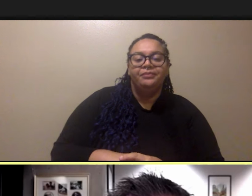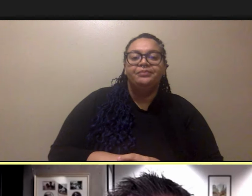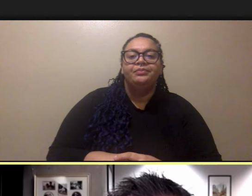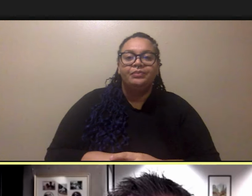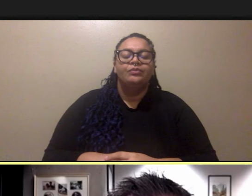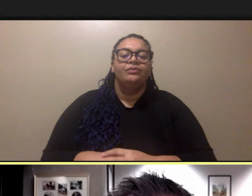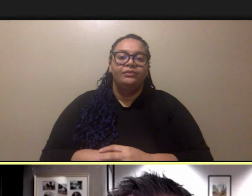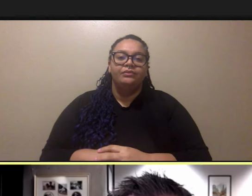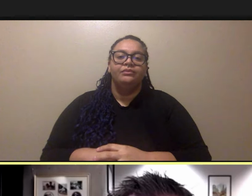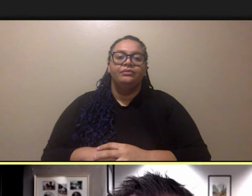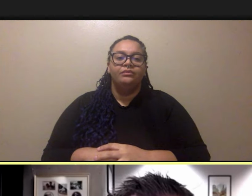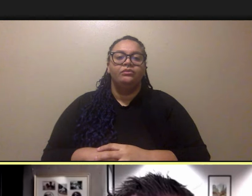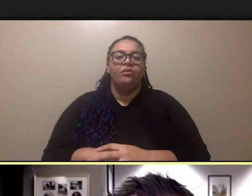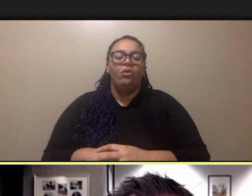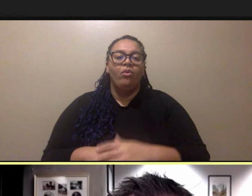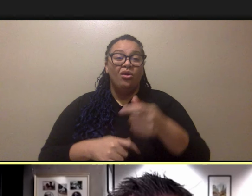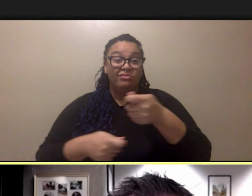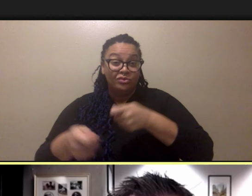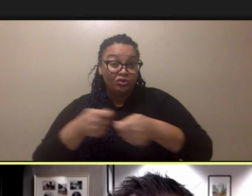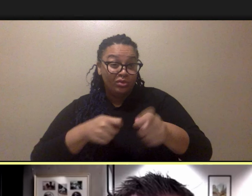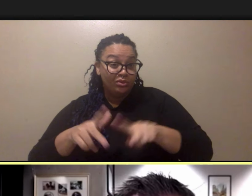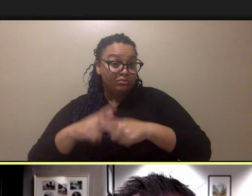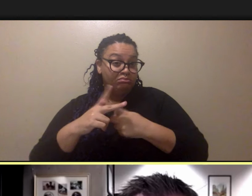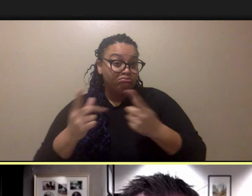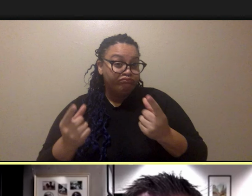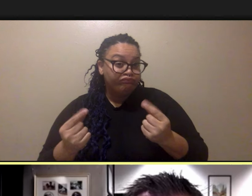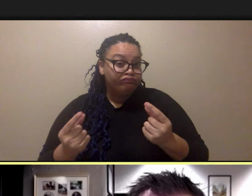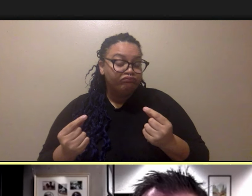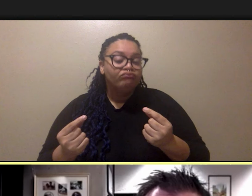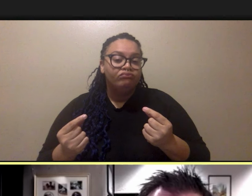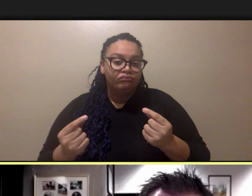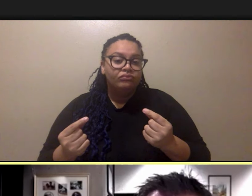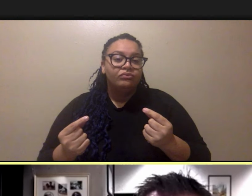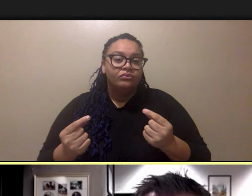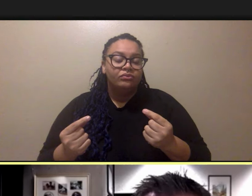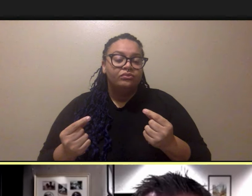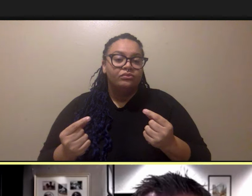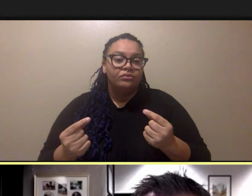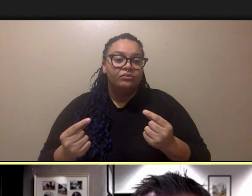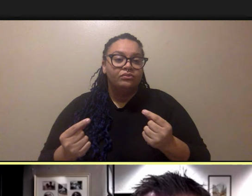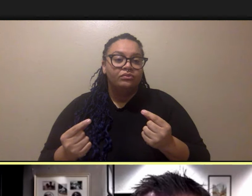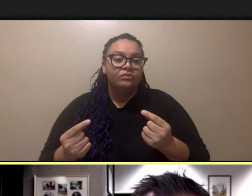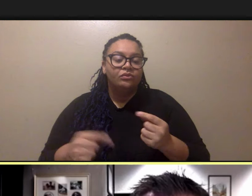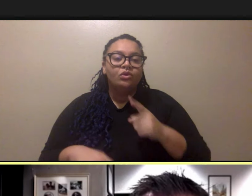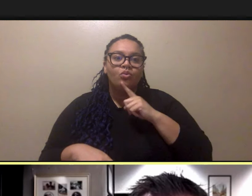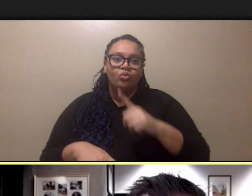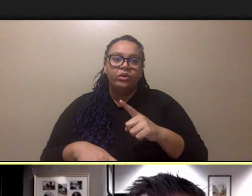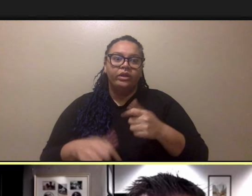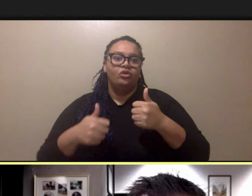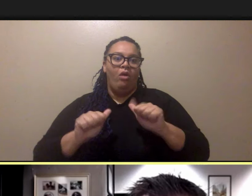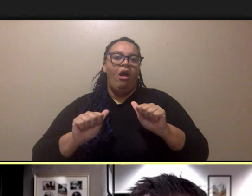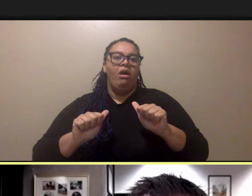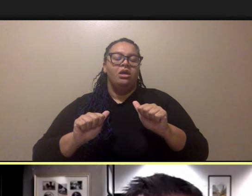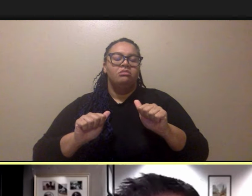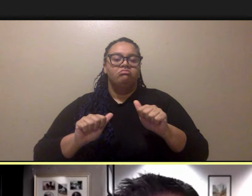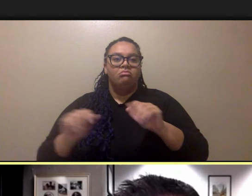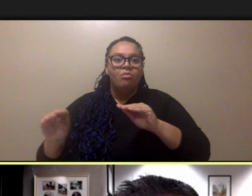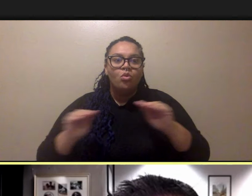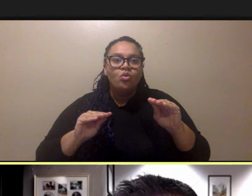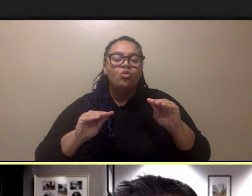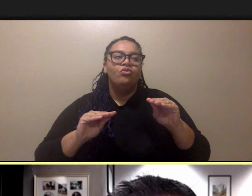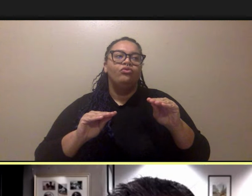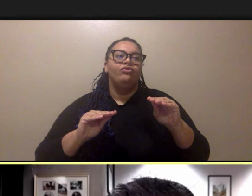What these traders started doing was pushing further and further south along the African